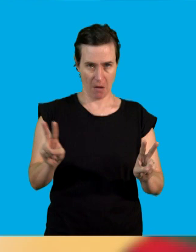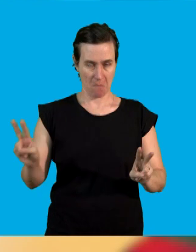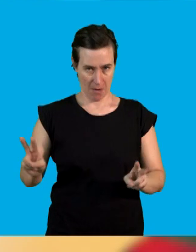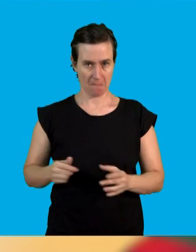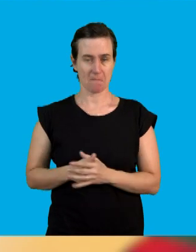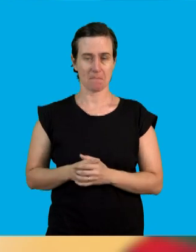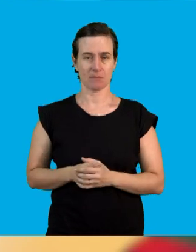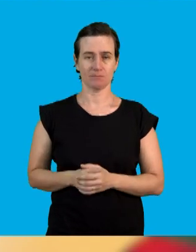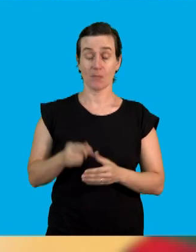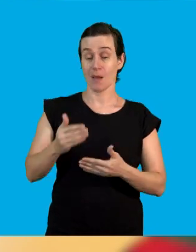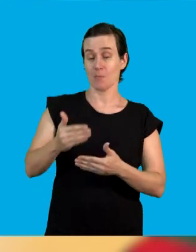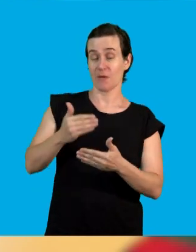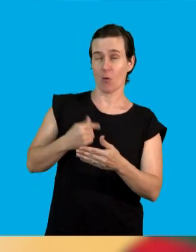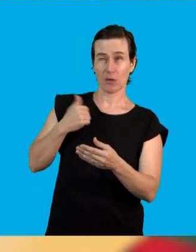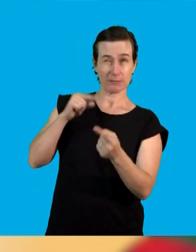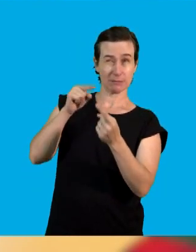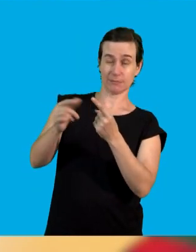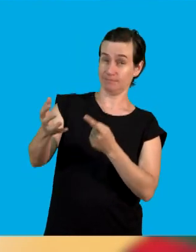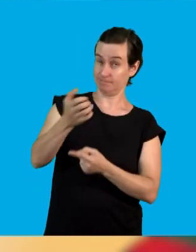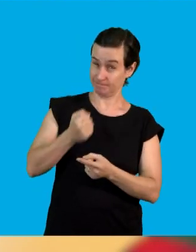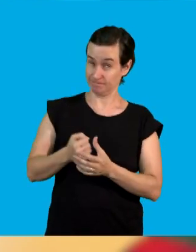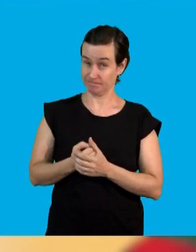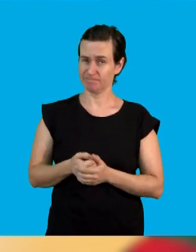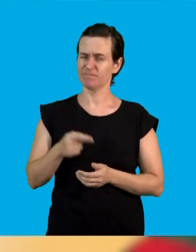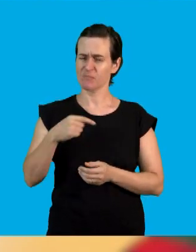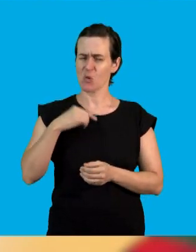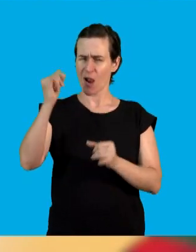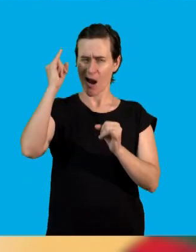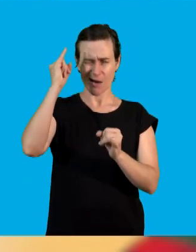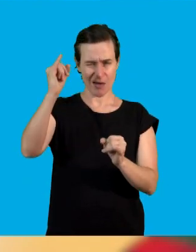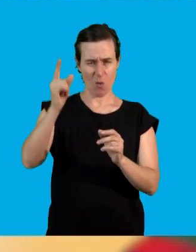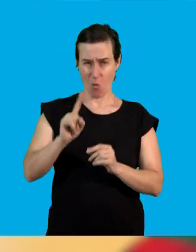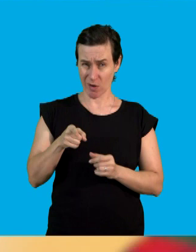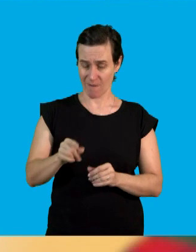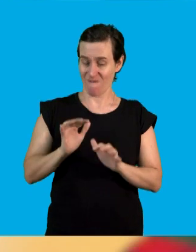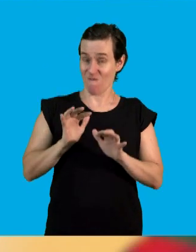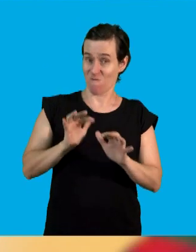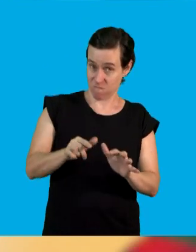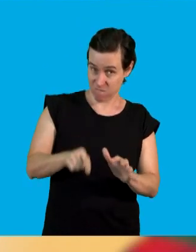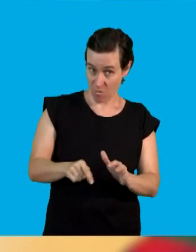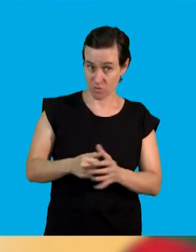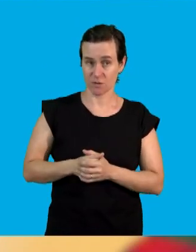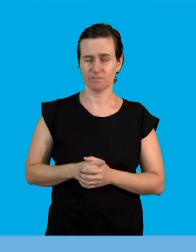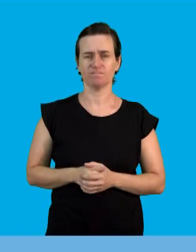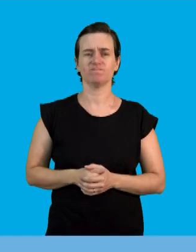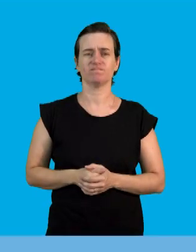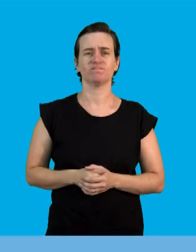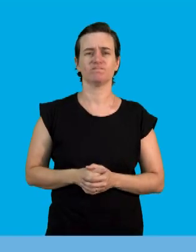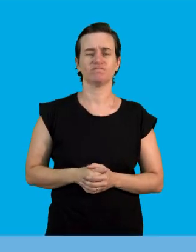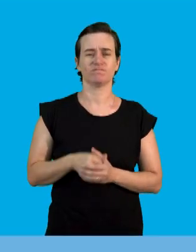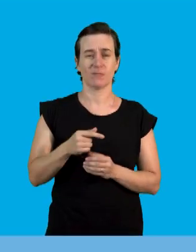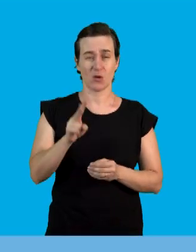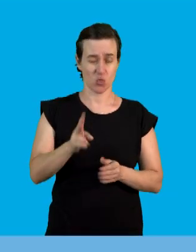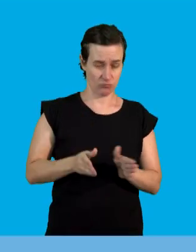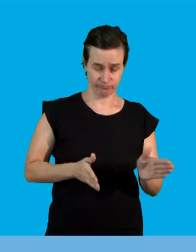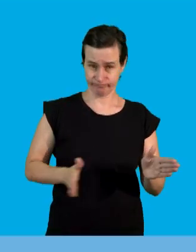Now, before achieving these goals, we're going to take our main idea being the force as we are introducing the force. We're going